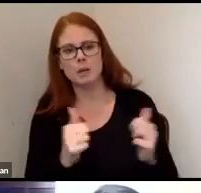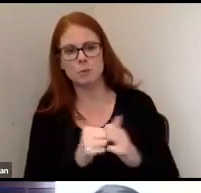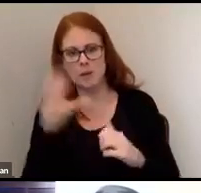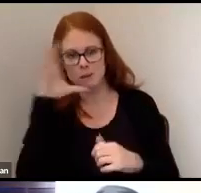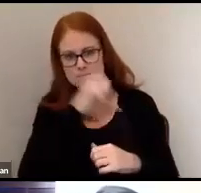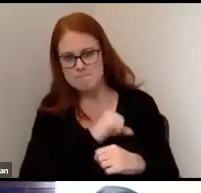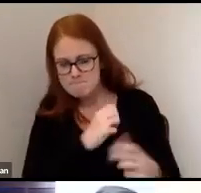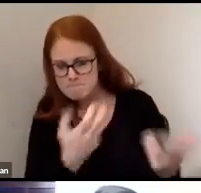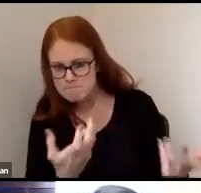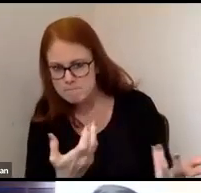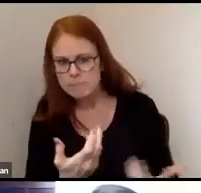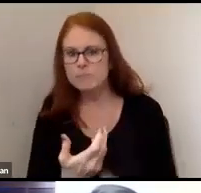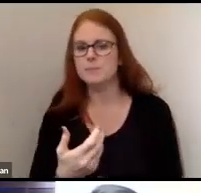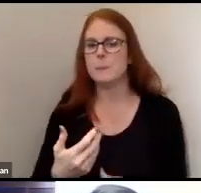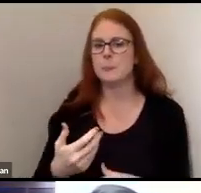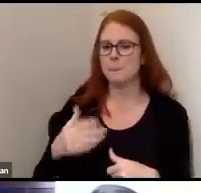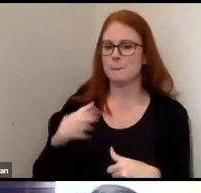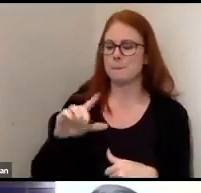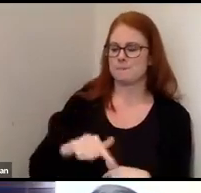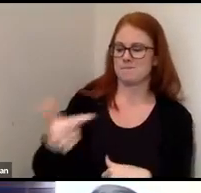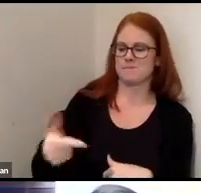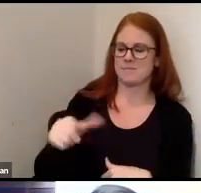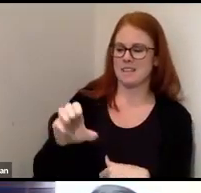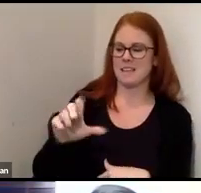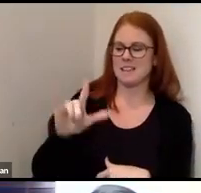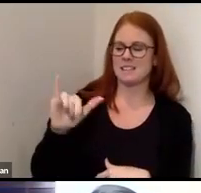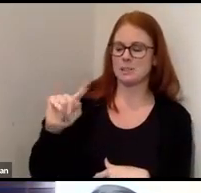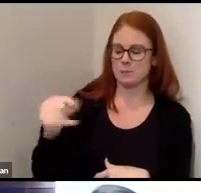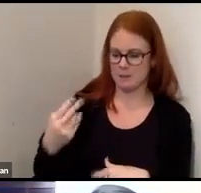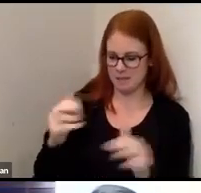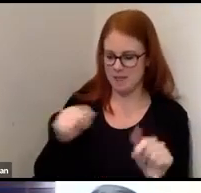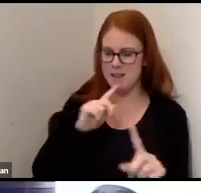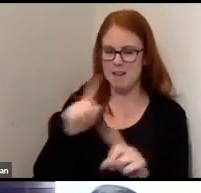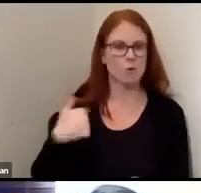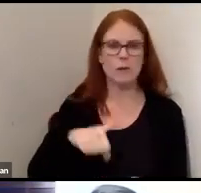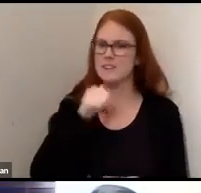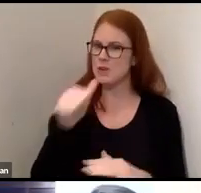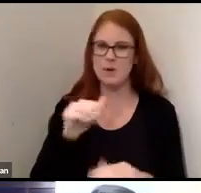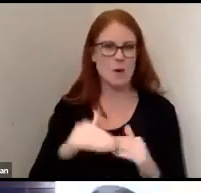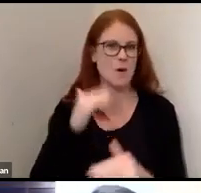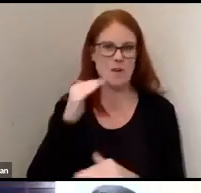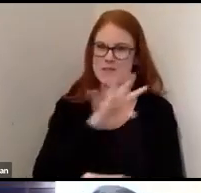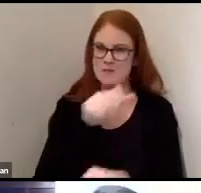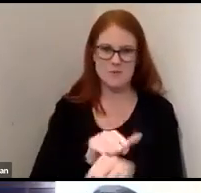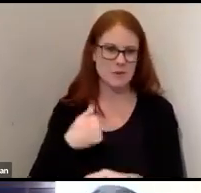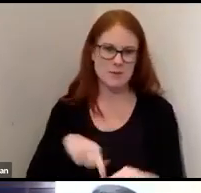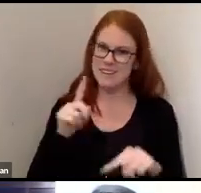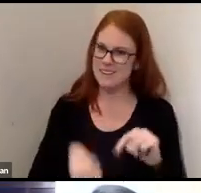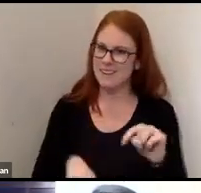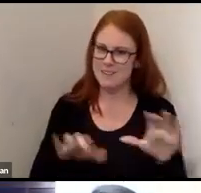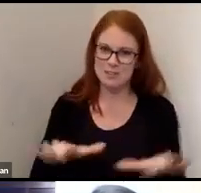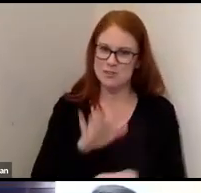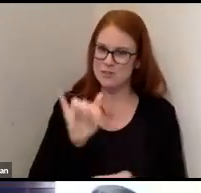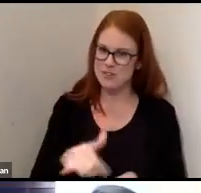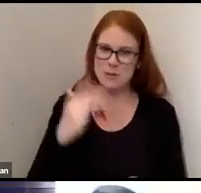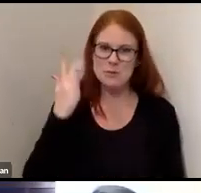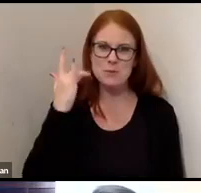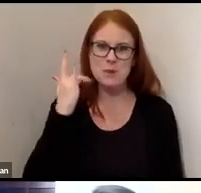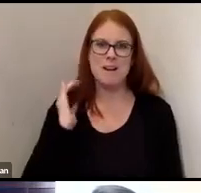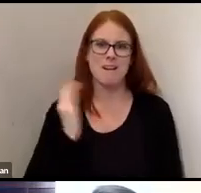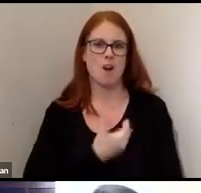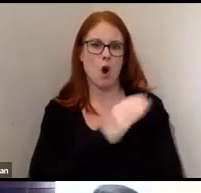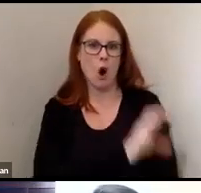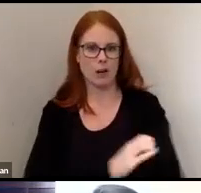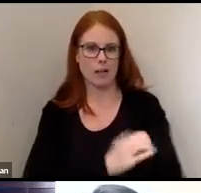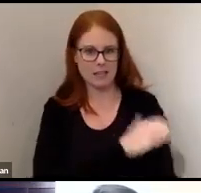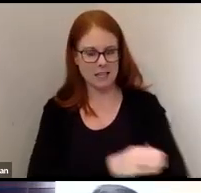mind? I'll let Elizabeth jump in after this. We don't overbook. We can't afford to overbook because our clinics are